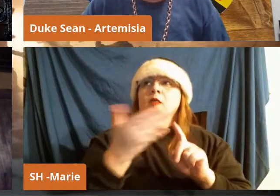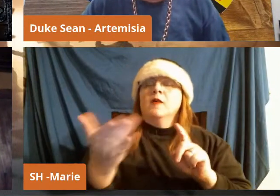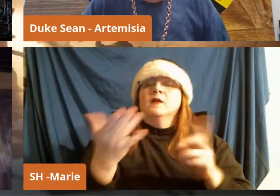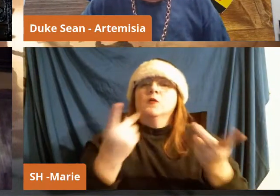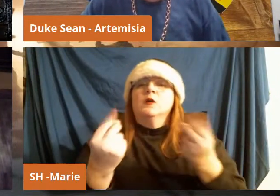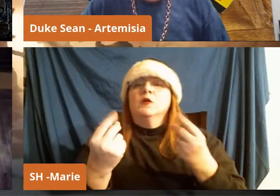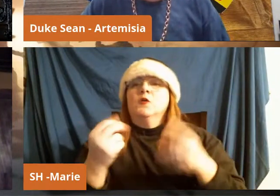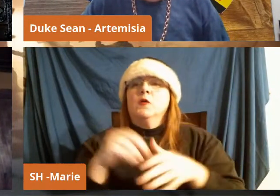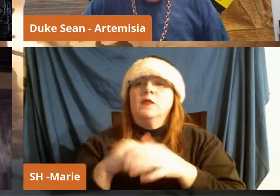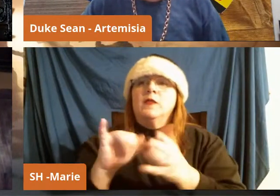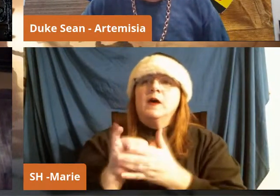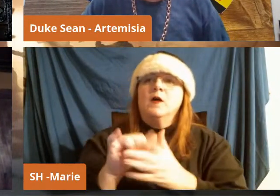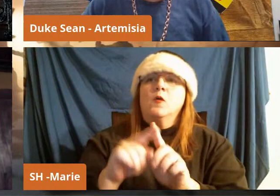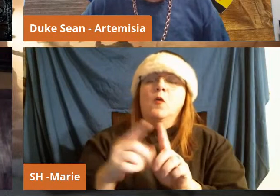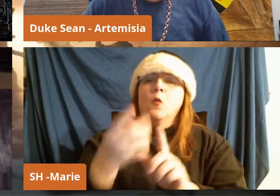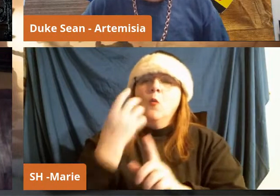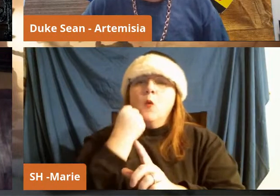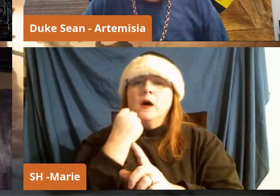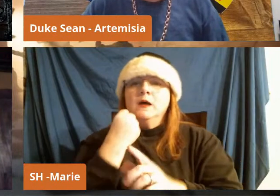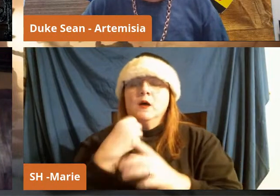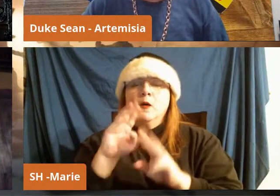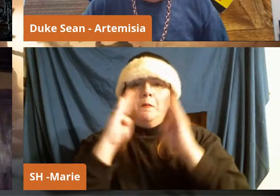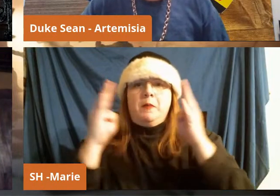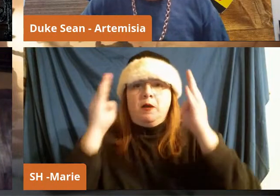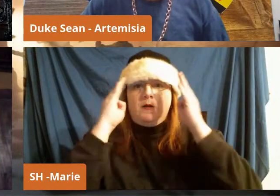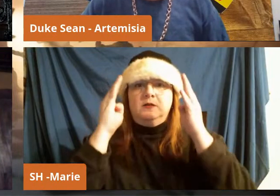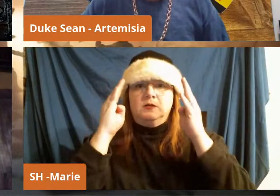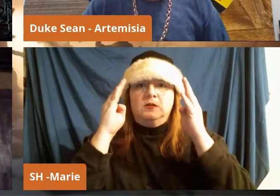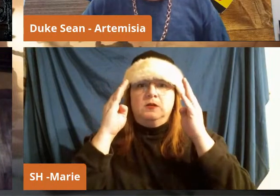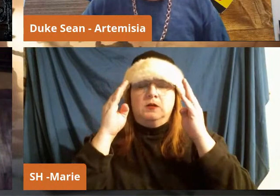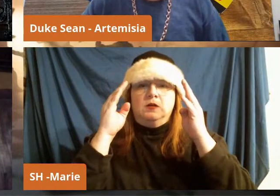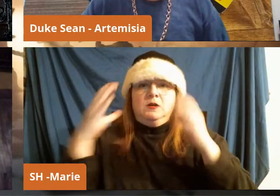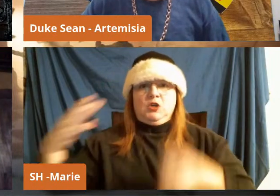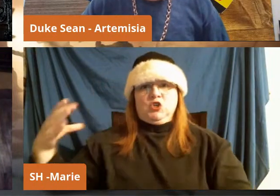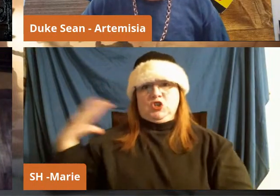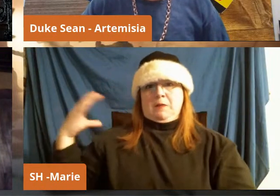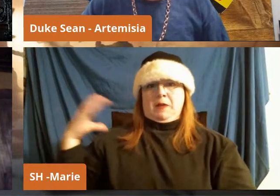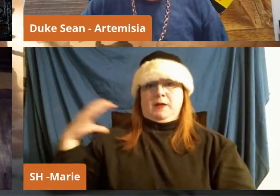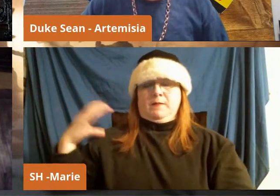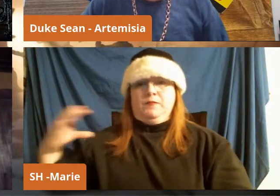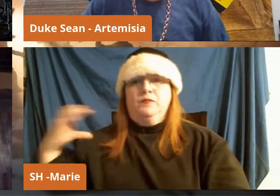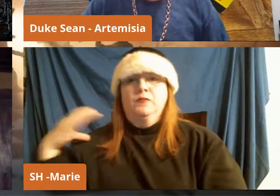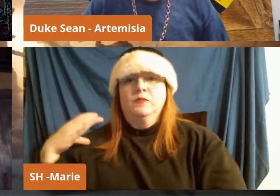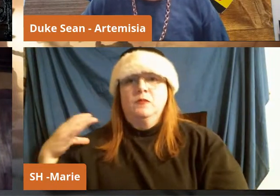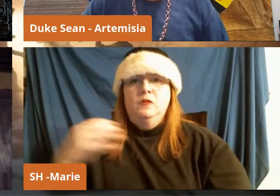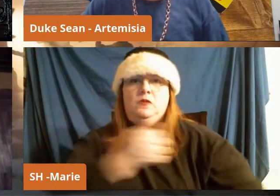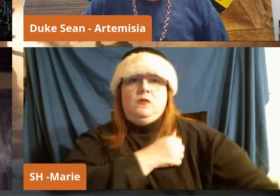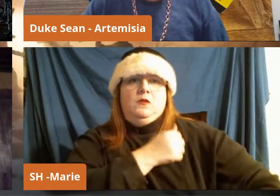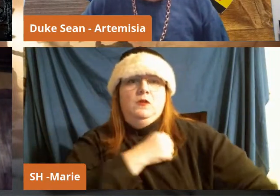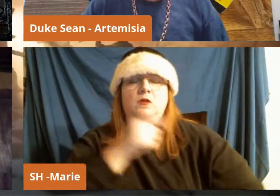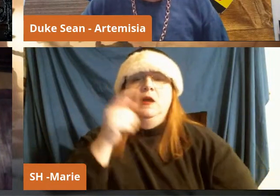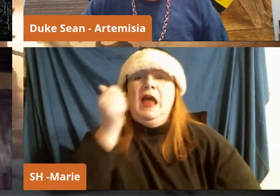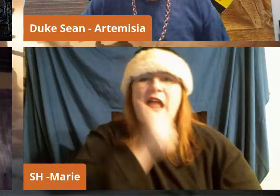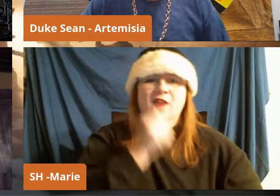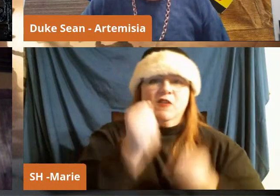do in that was our Baroness's Champion. And our Baroness's Champion was basically Sergeant Trials. It was every year. It was